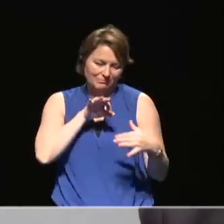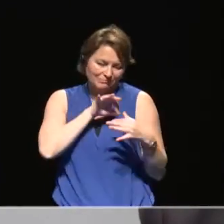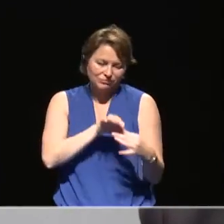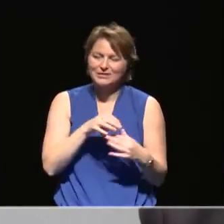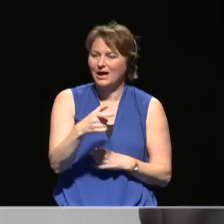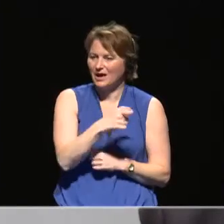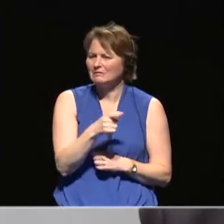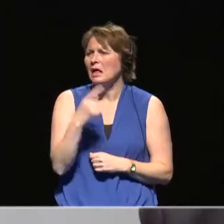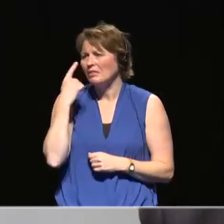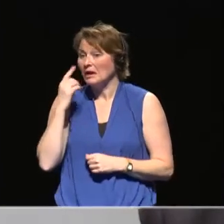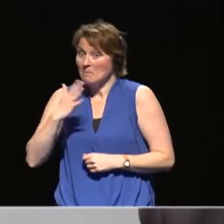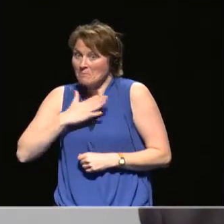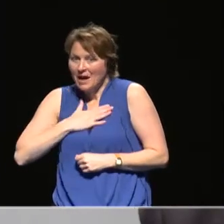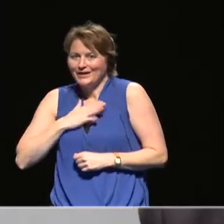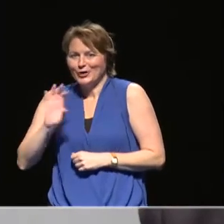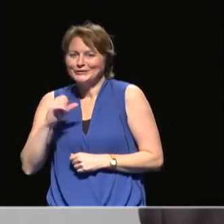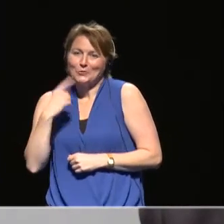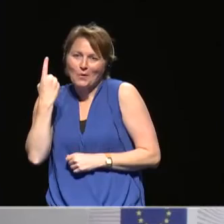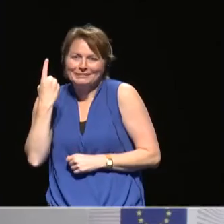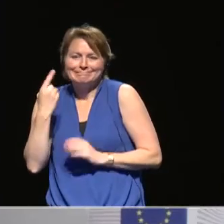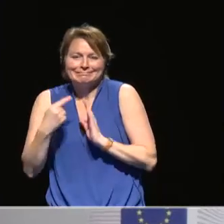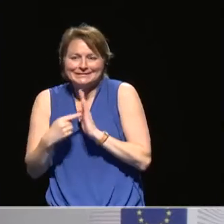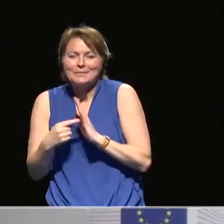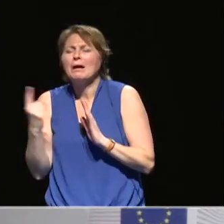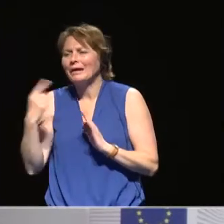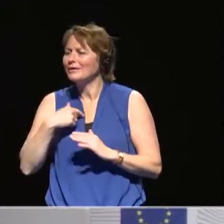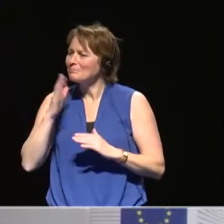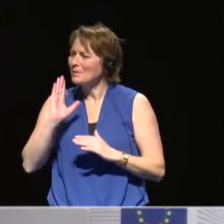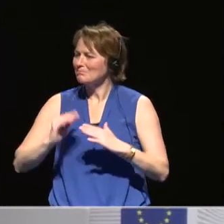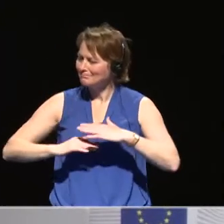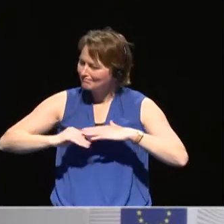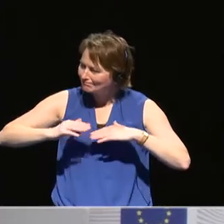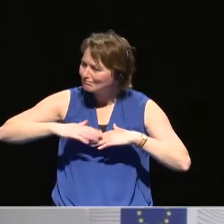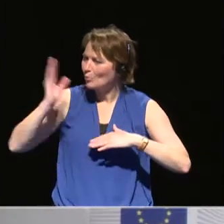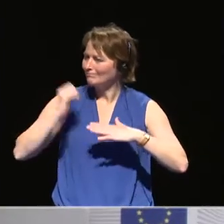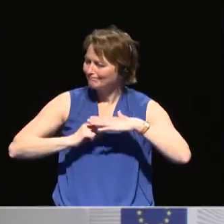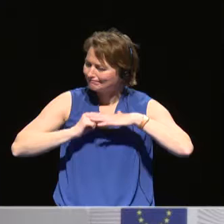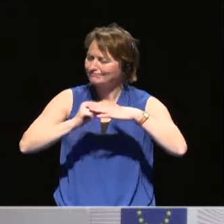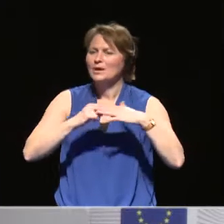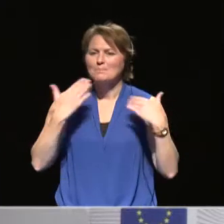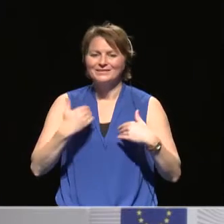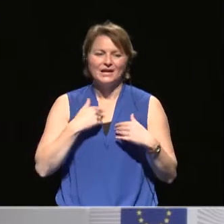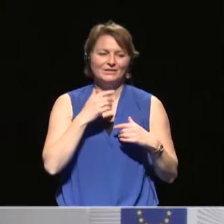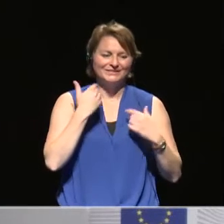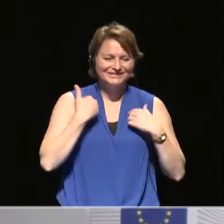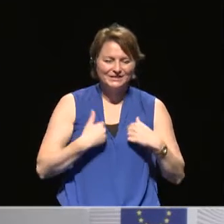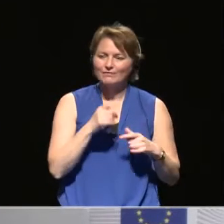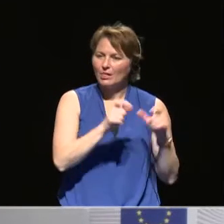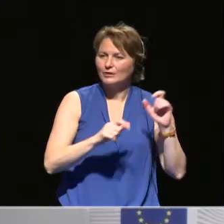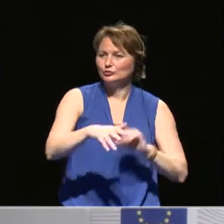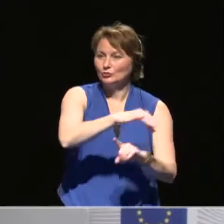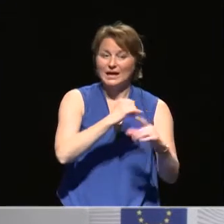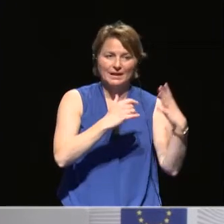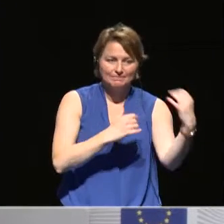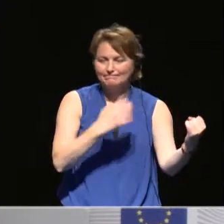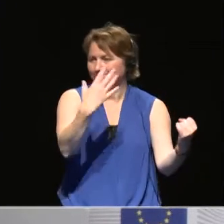as well, but I think that I do agree that there needs to be more support to bring, to build coalitions of civil societies where strong civil societies don't